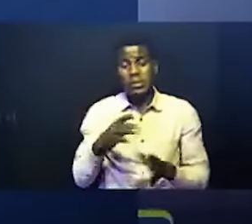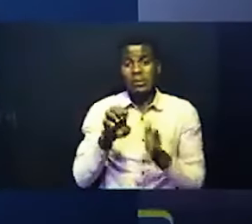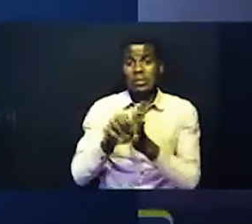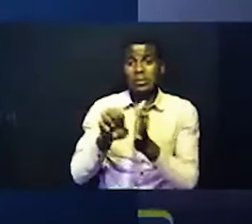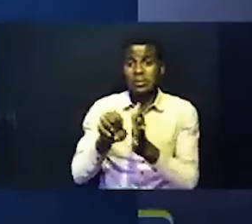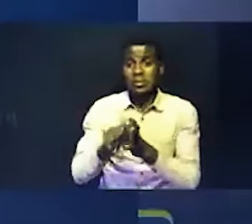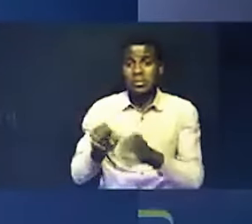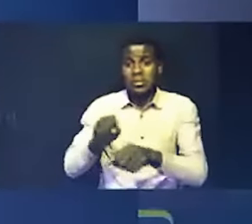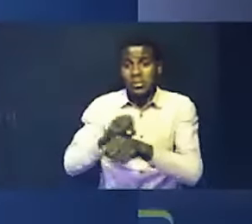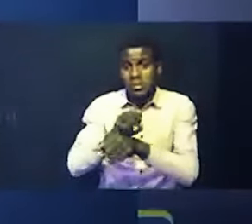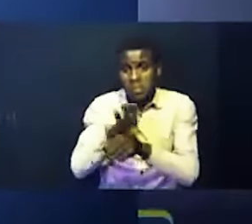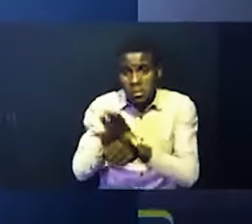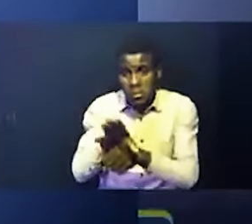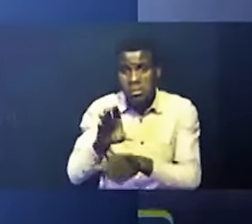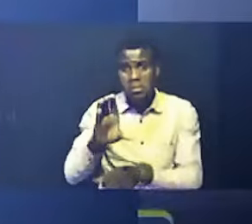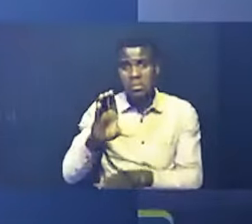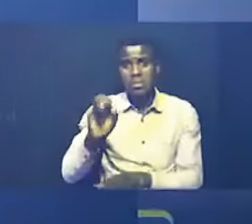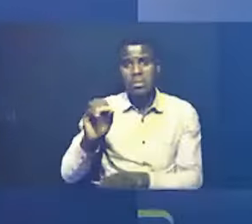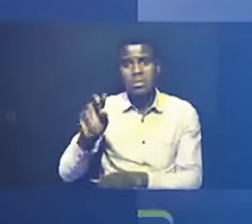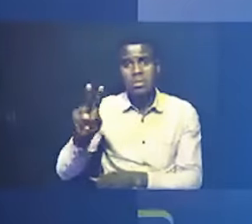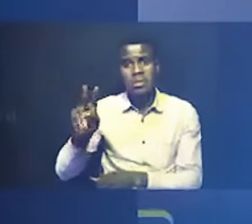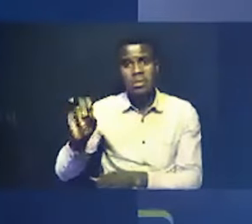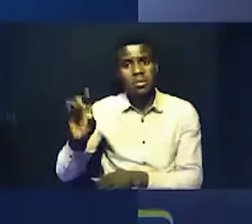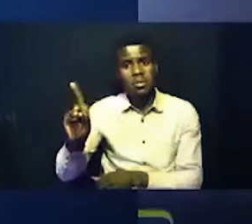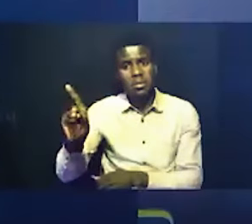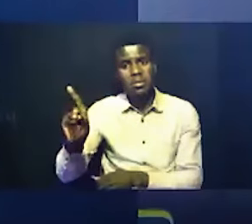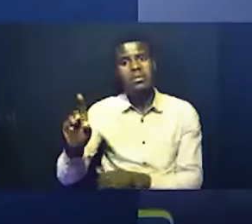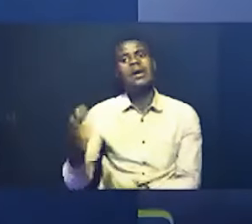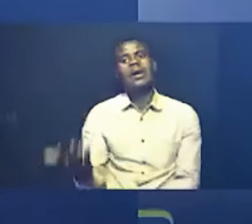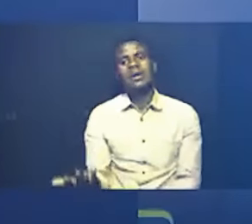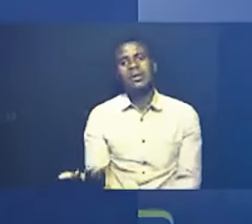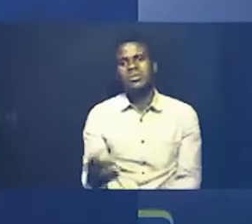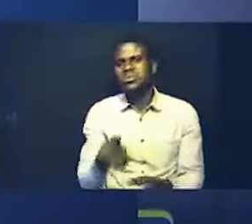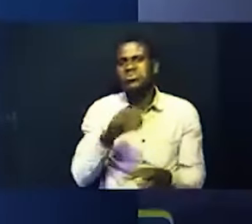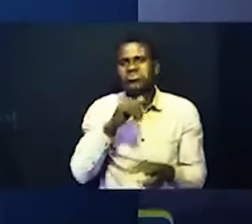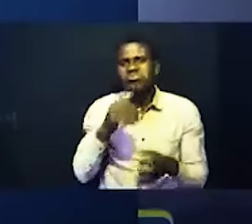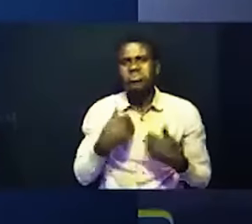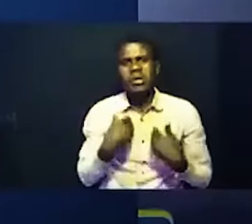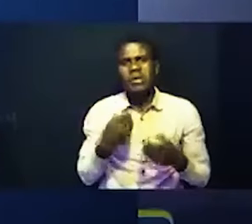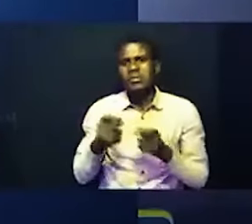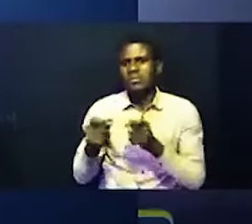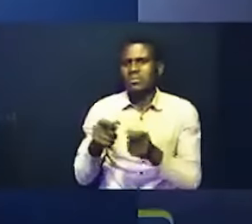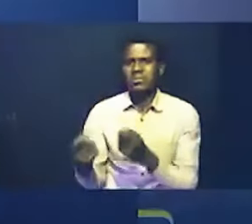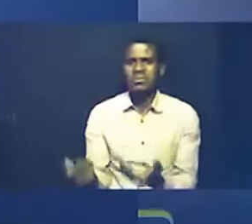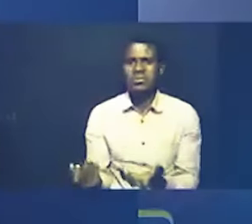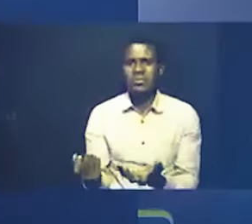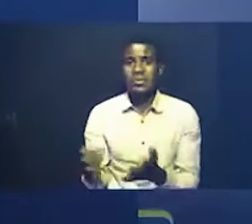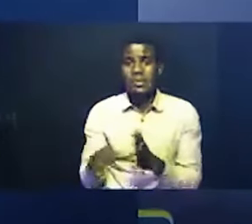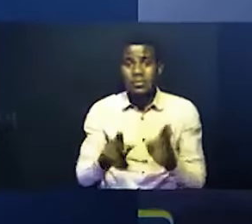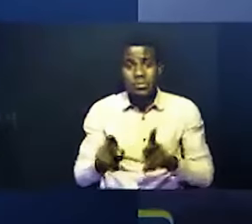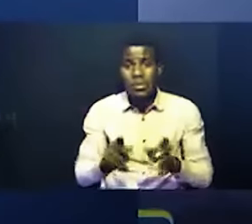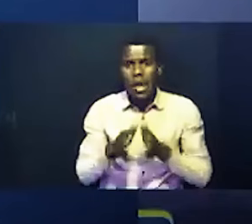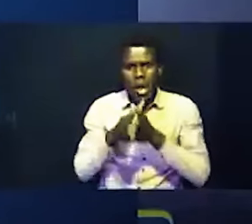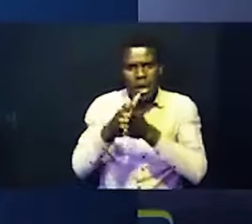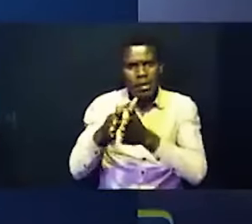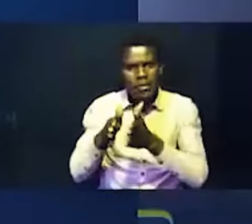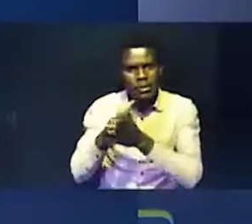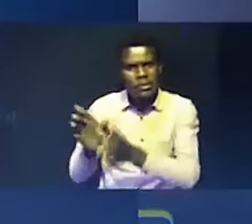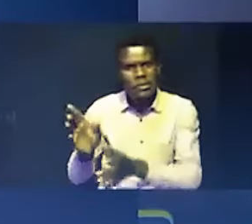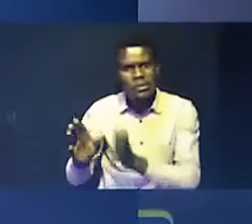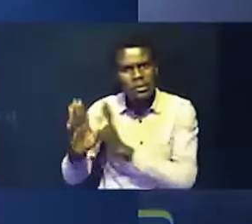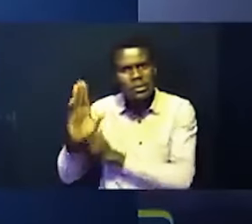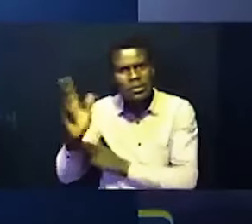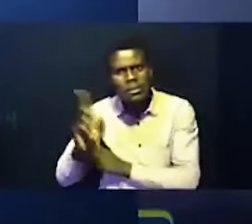Co now you don't have control and then people will ask where